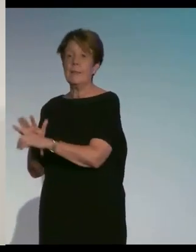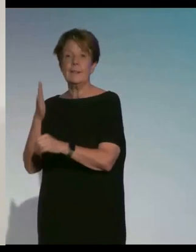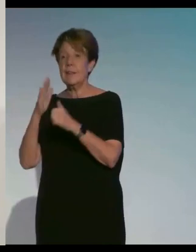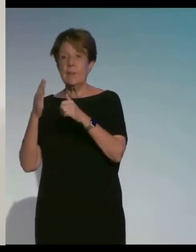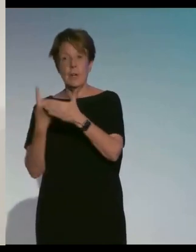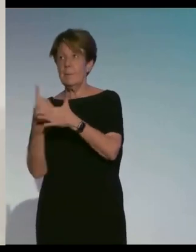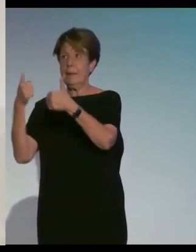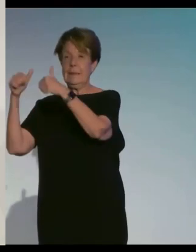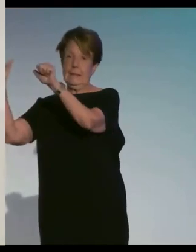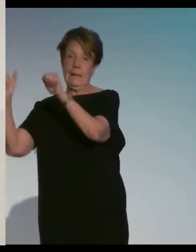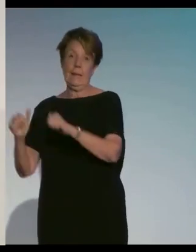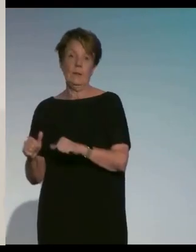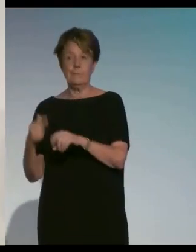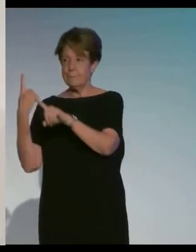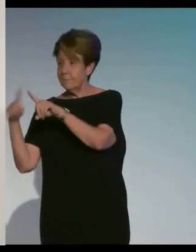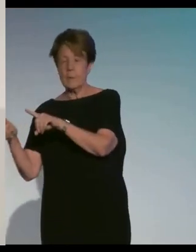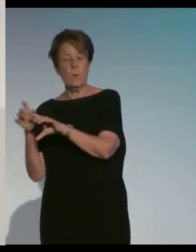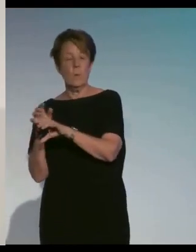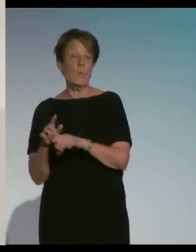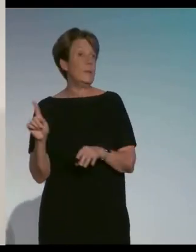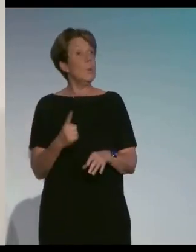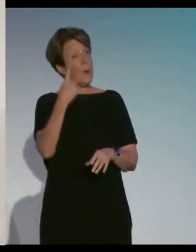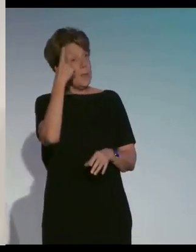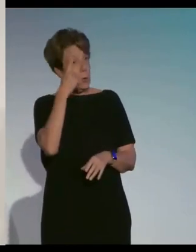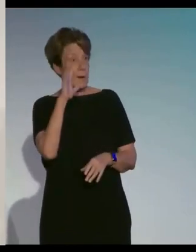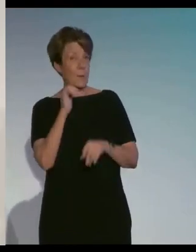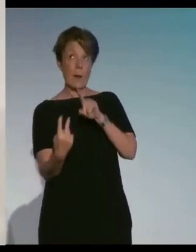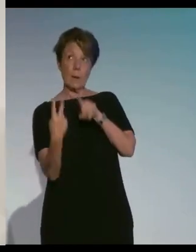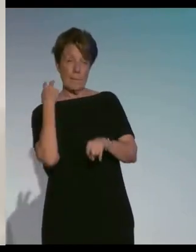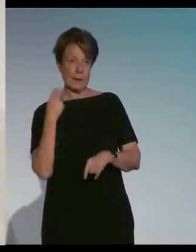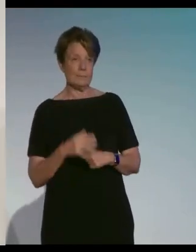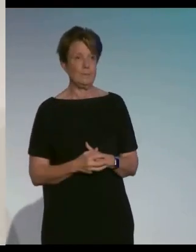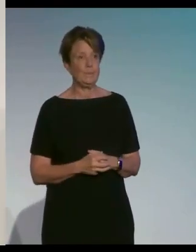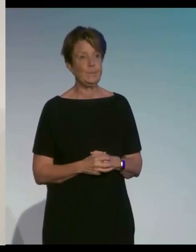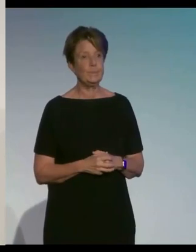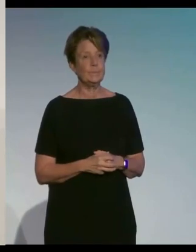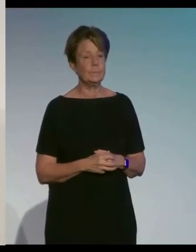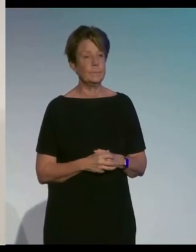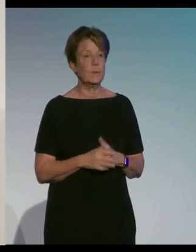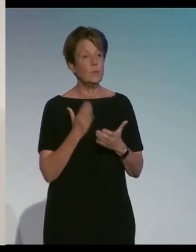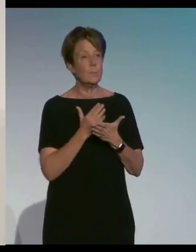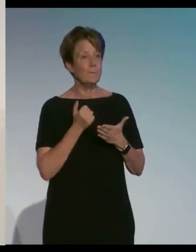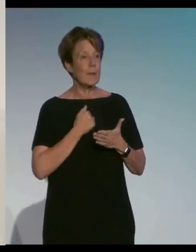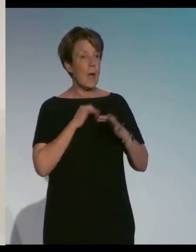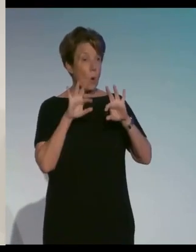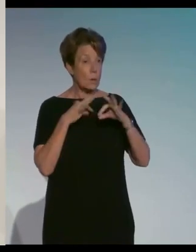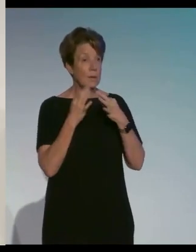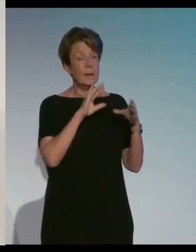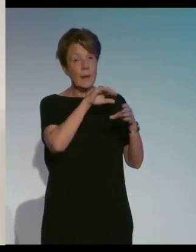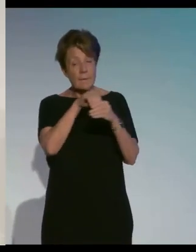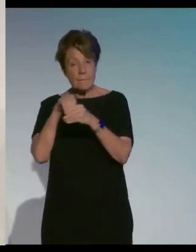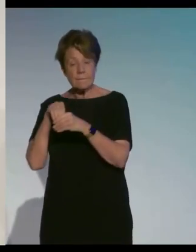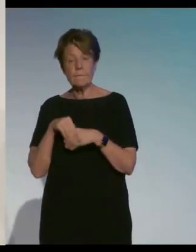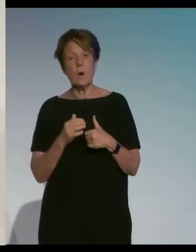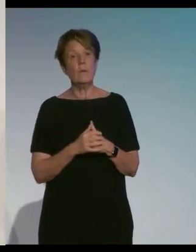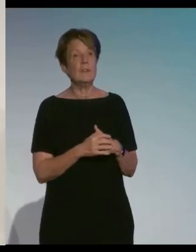gonna happen, or so we think. So we obviously, our organization has been involved in